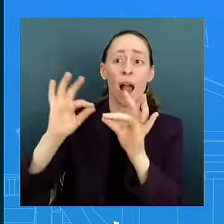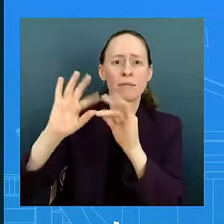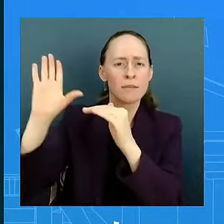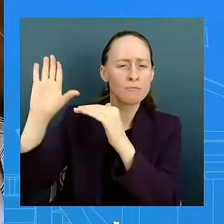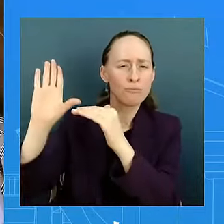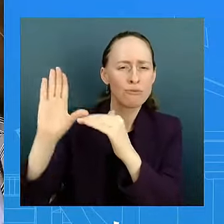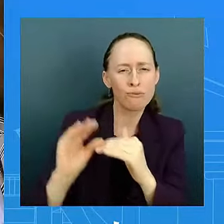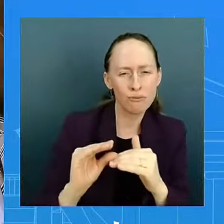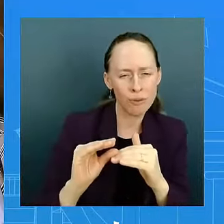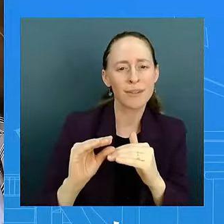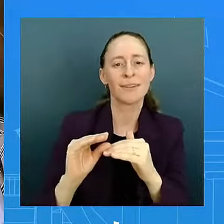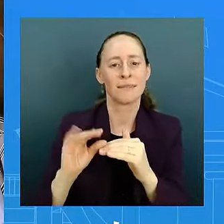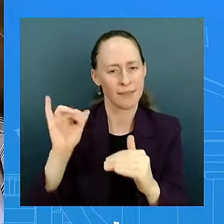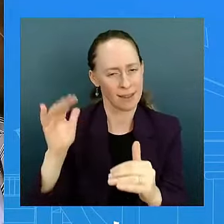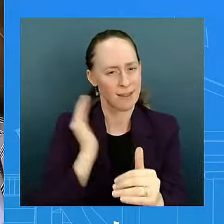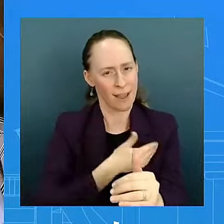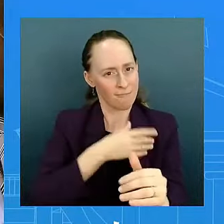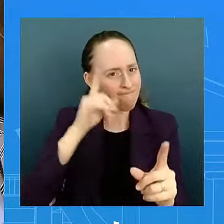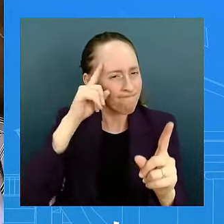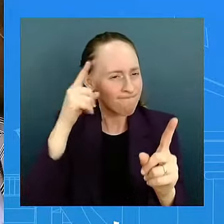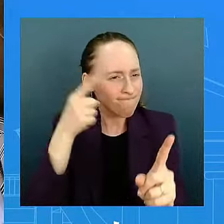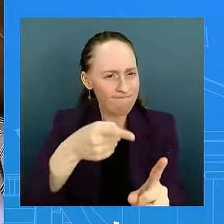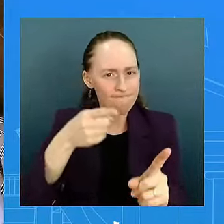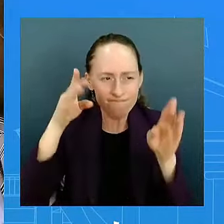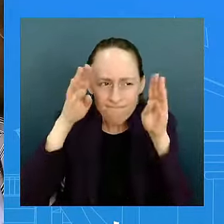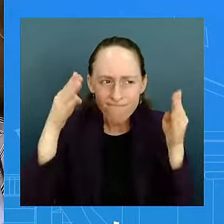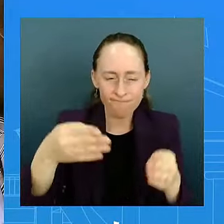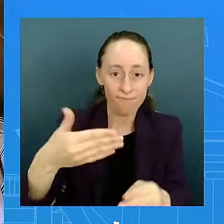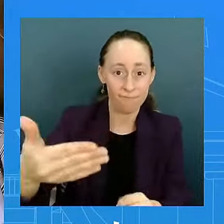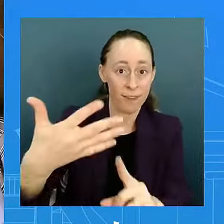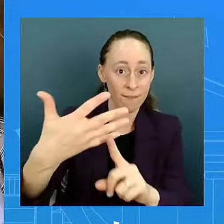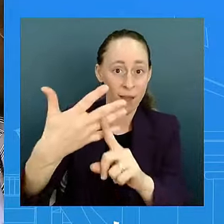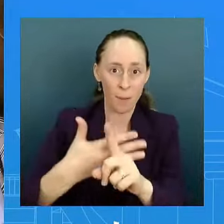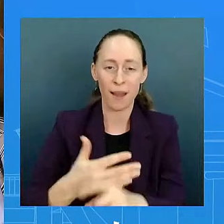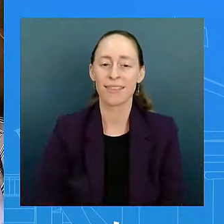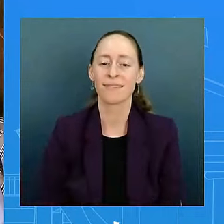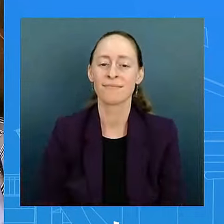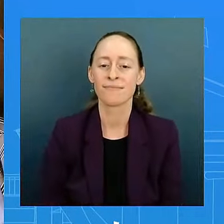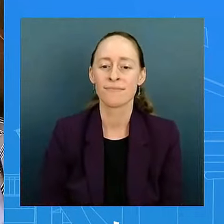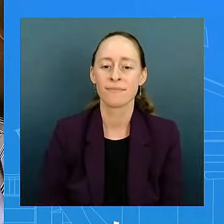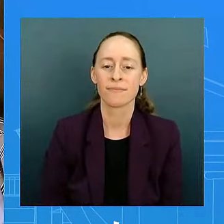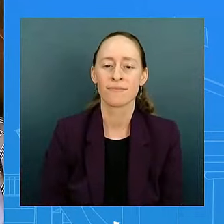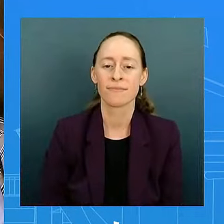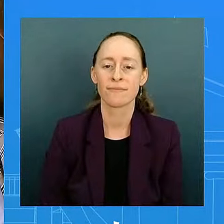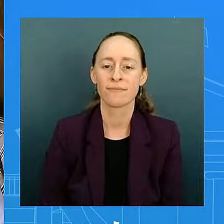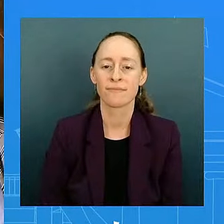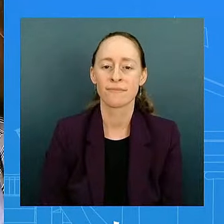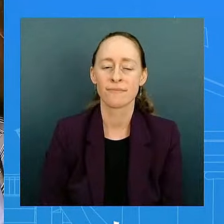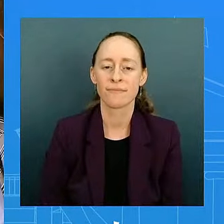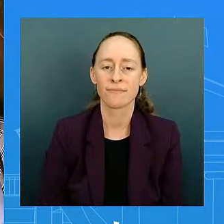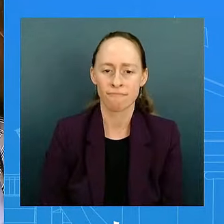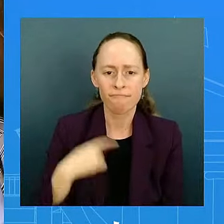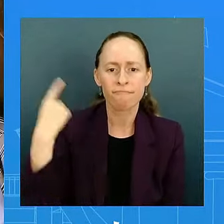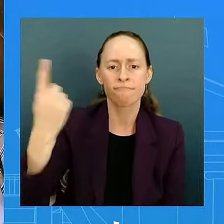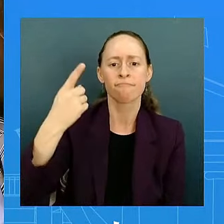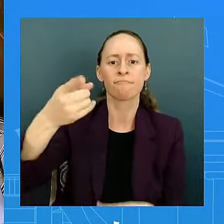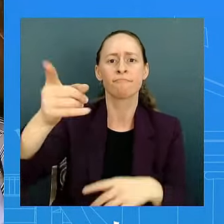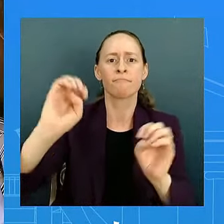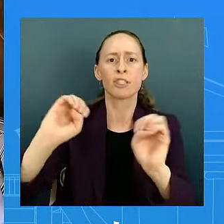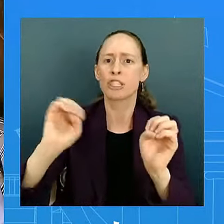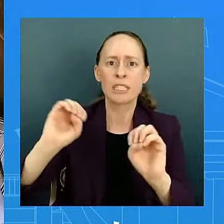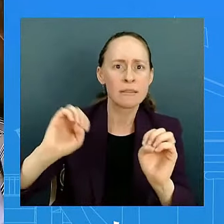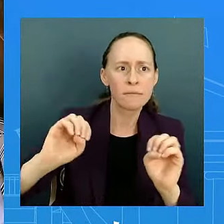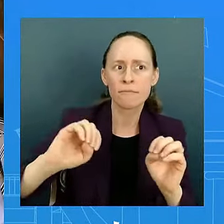of economists have called for emergency rate cuts. I realize that Fed rate is independent, but to what